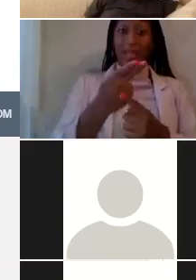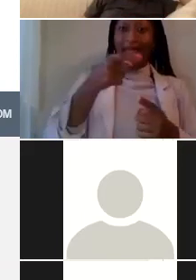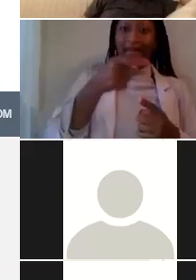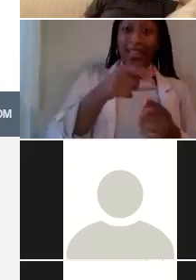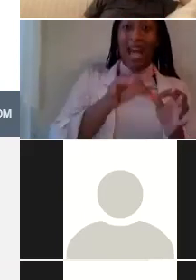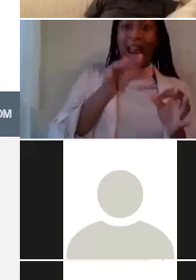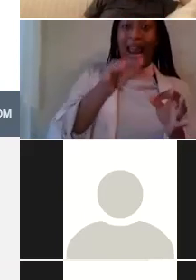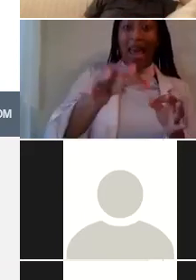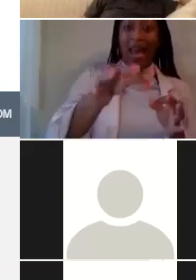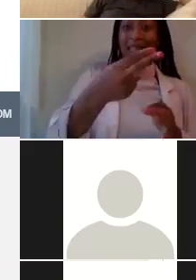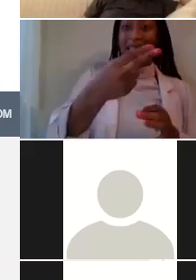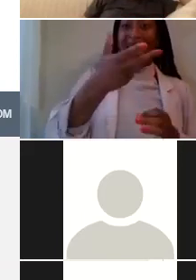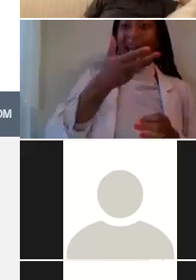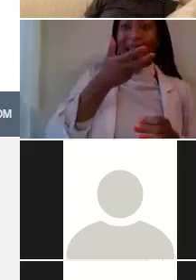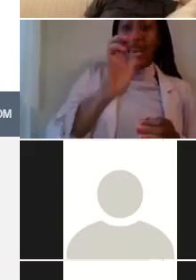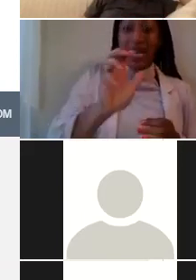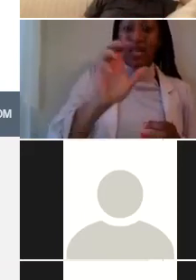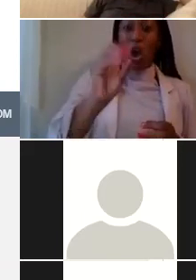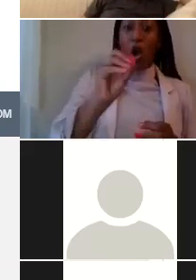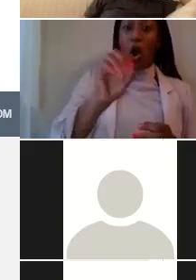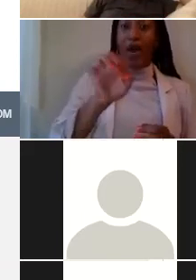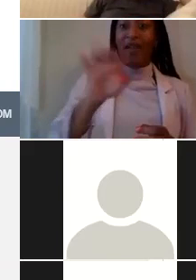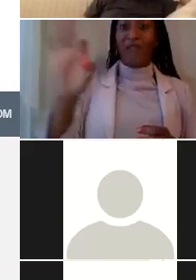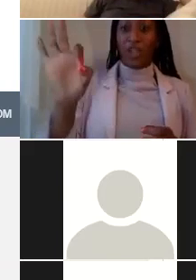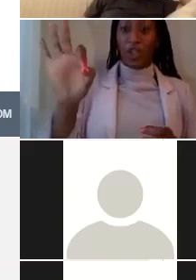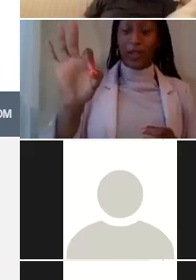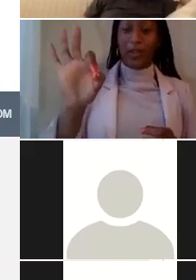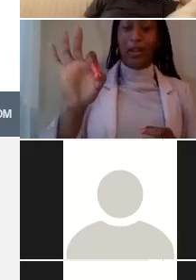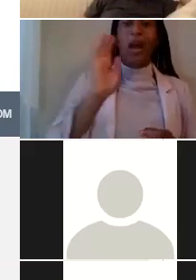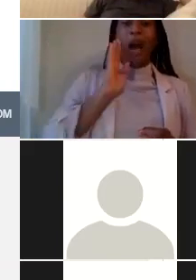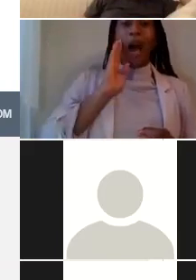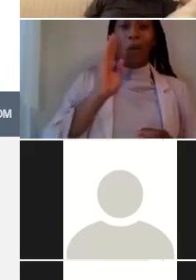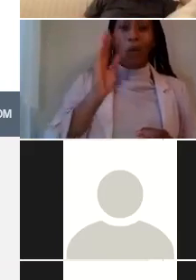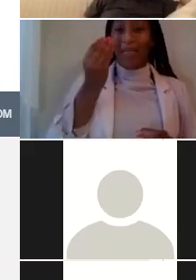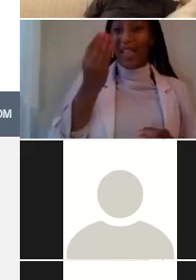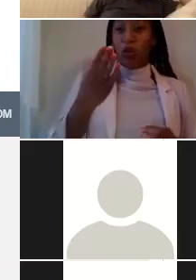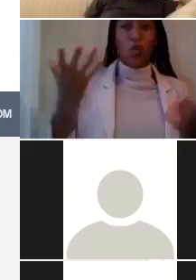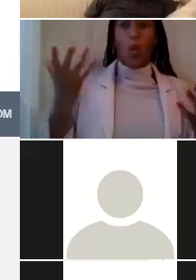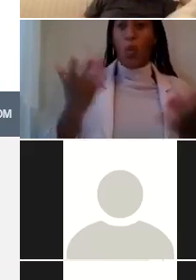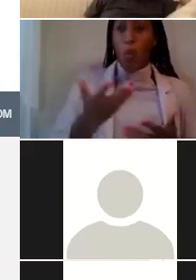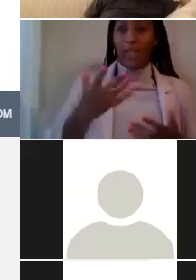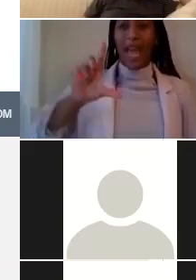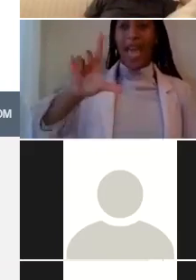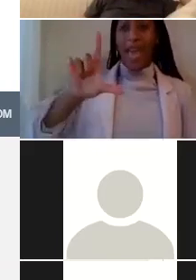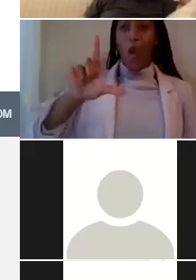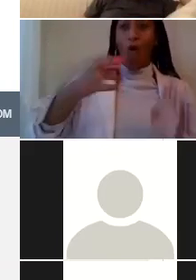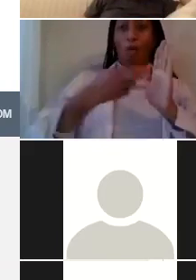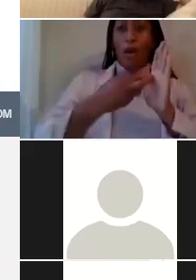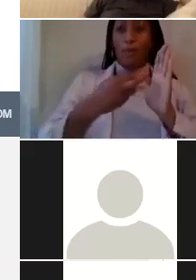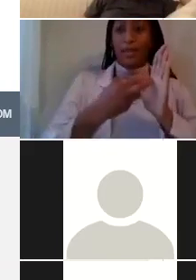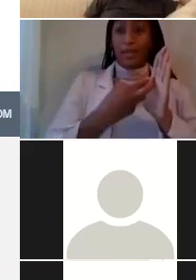You just need to be aware that L has two flavors. L can be